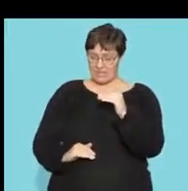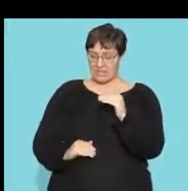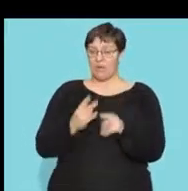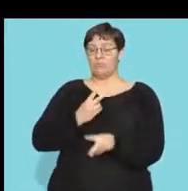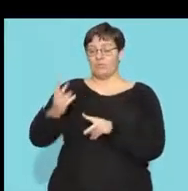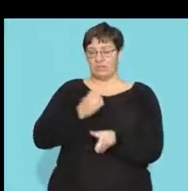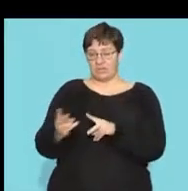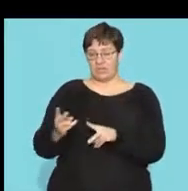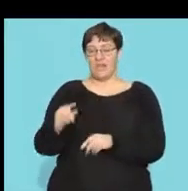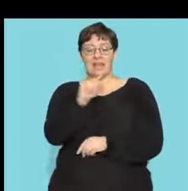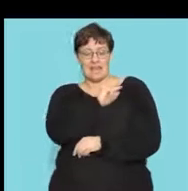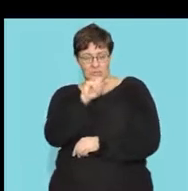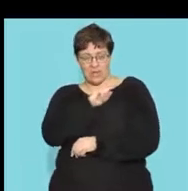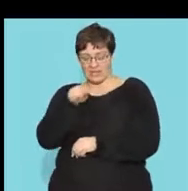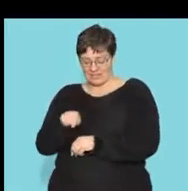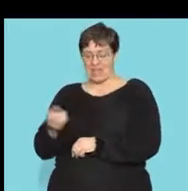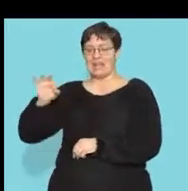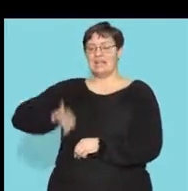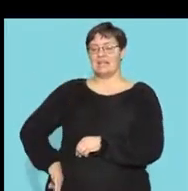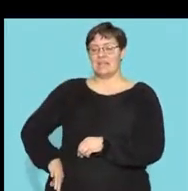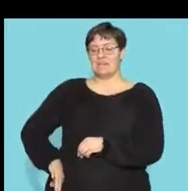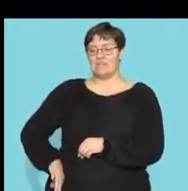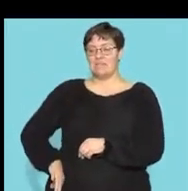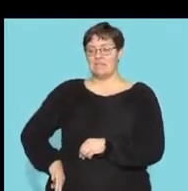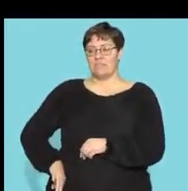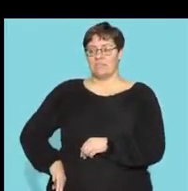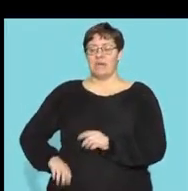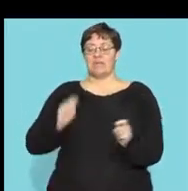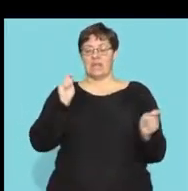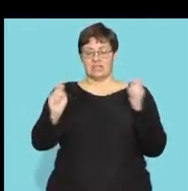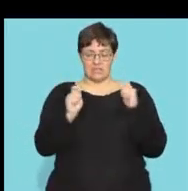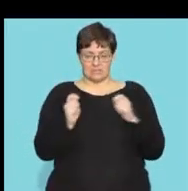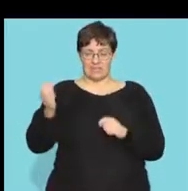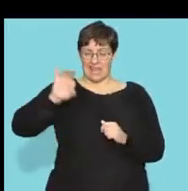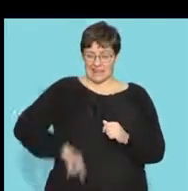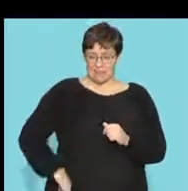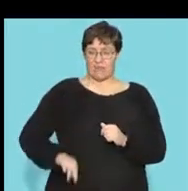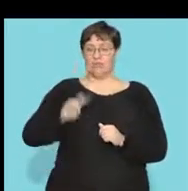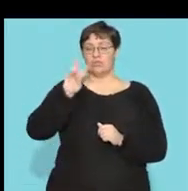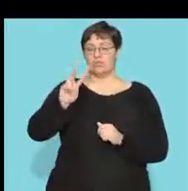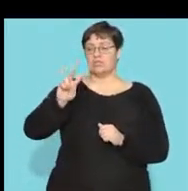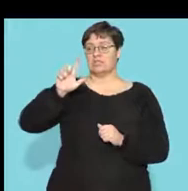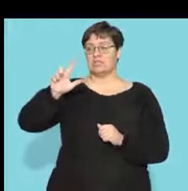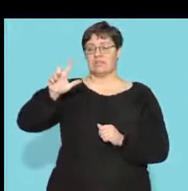provision, and therefore it is now an income. The adjustment is an income of